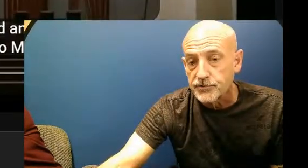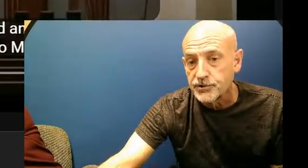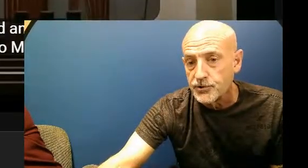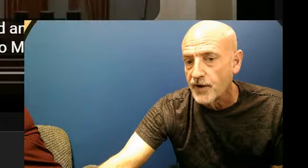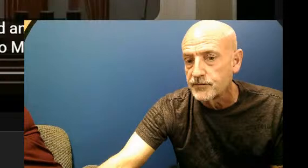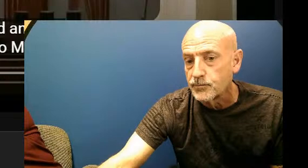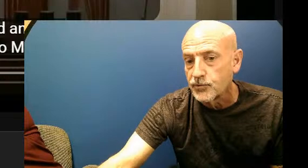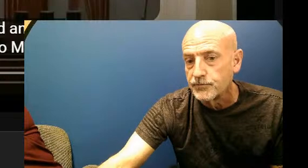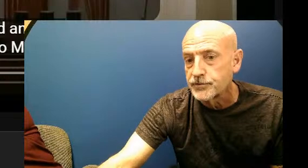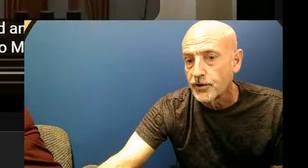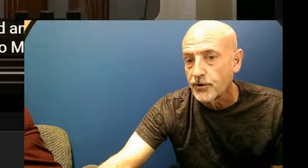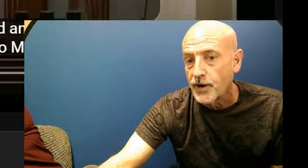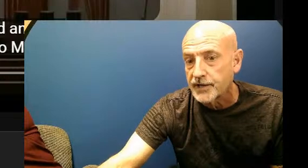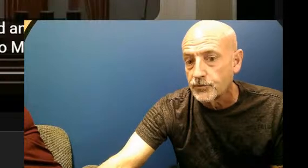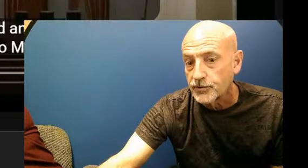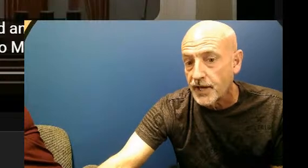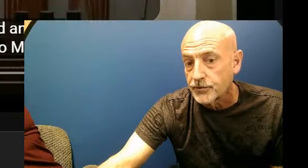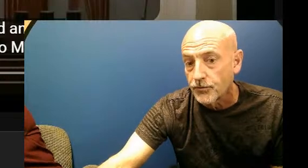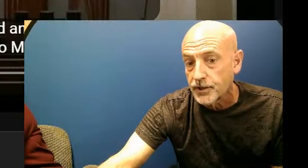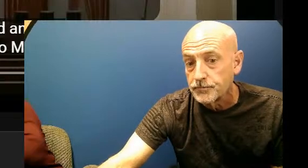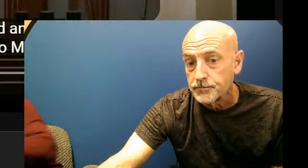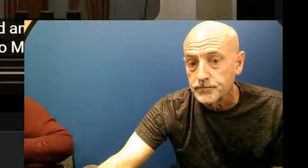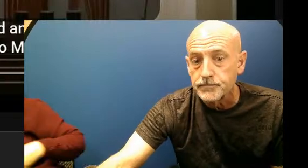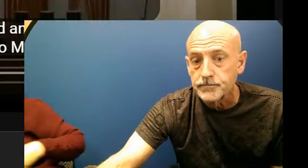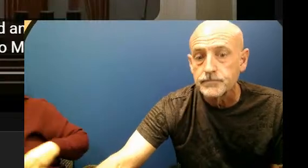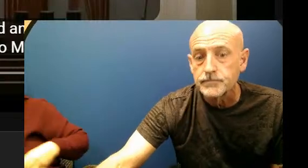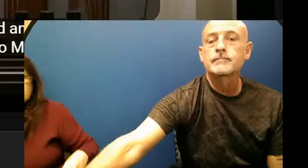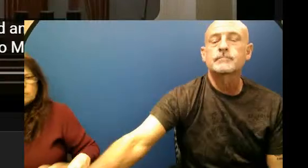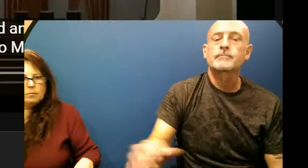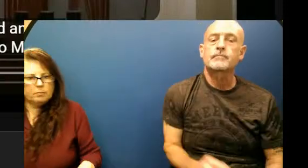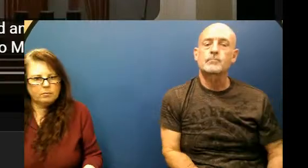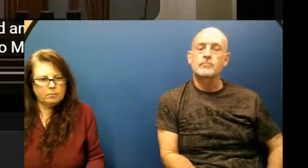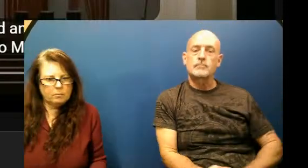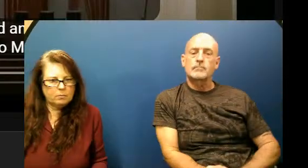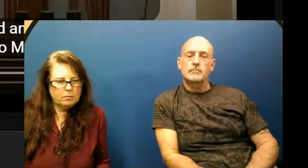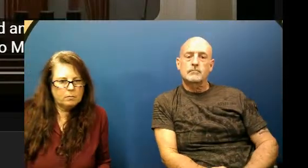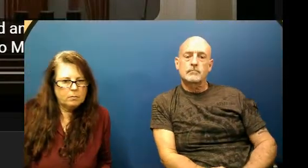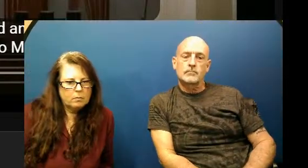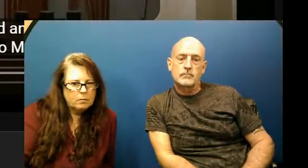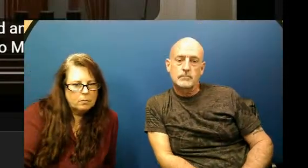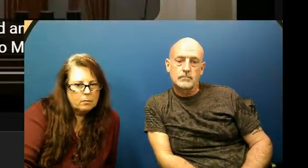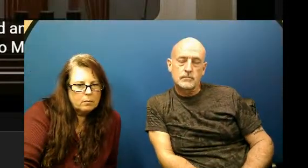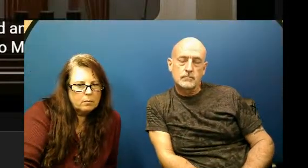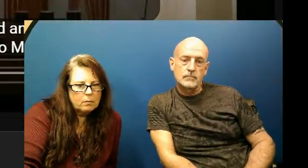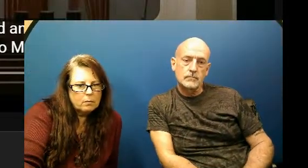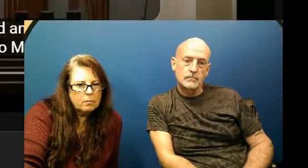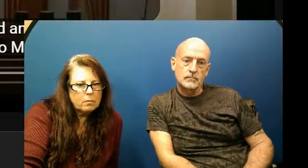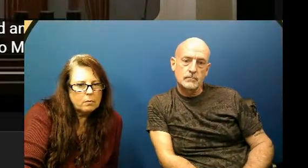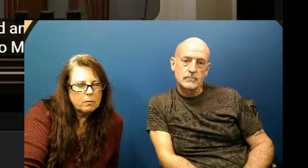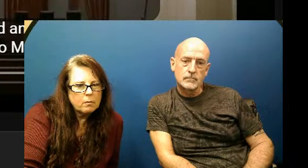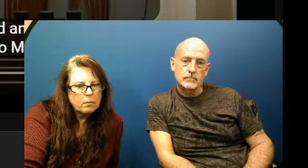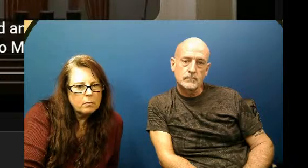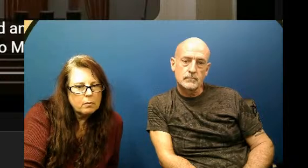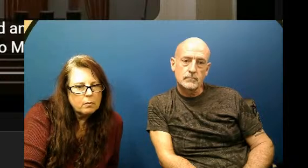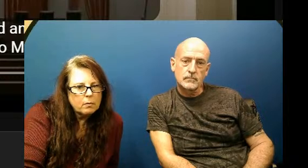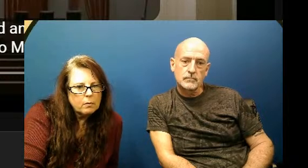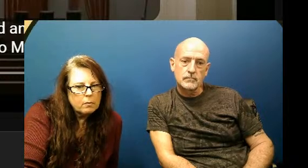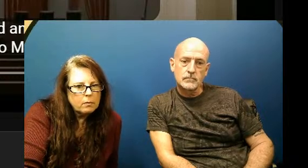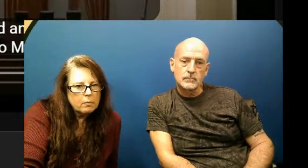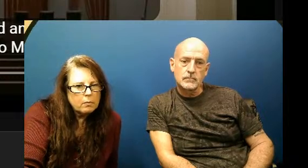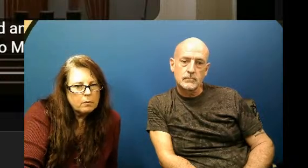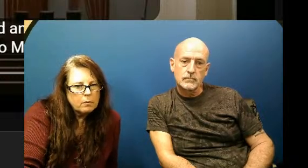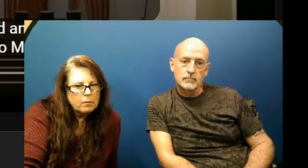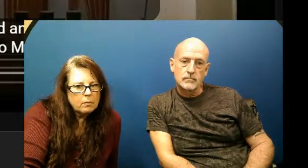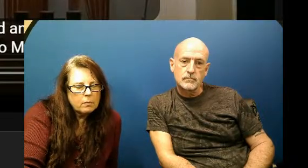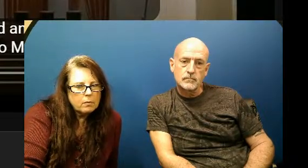authority versus you having to prove that they're acting without authority. But again, I'm not sure there's another case where we've said